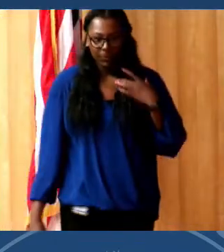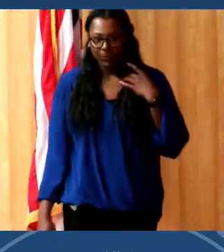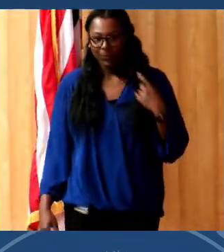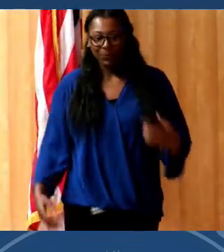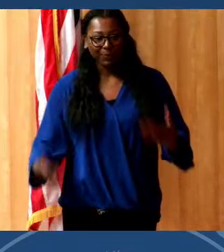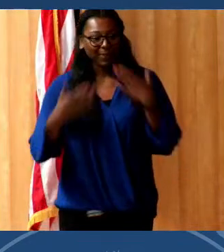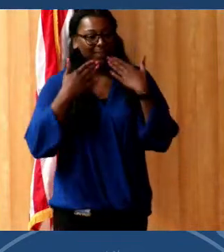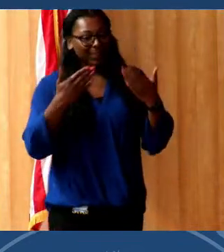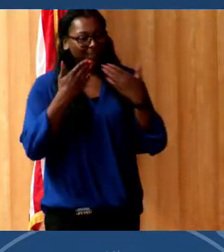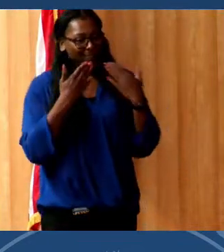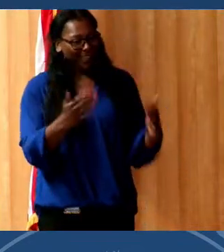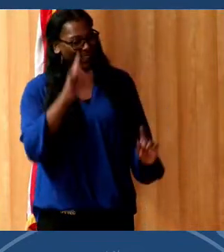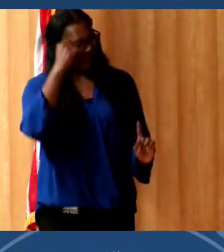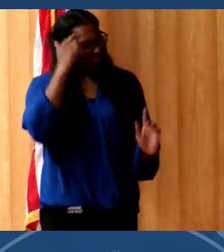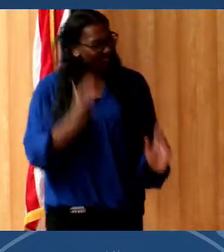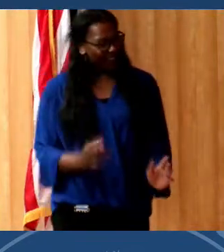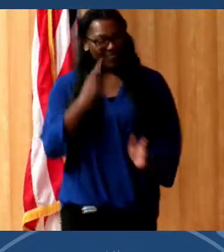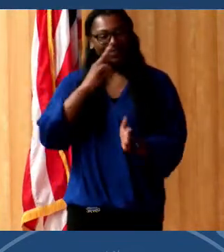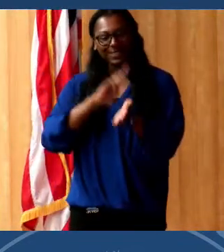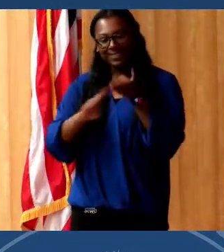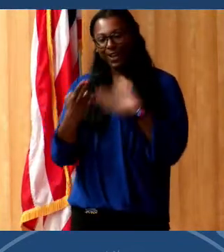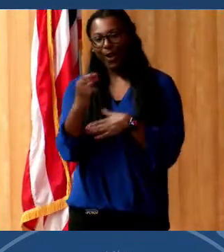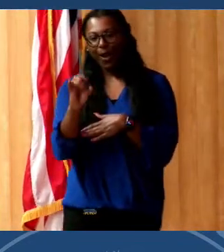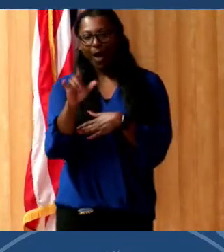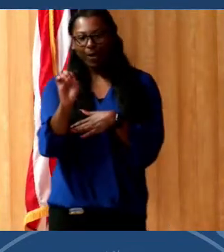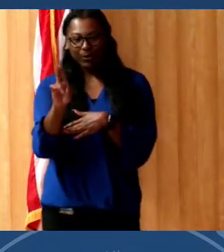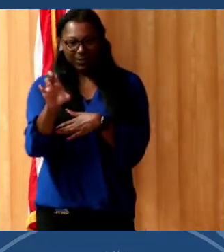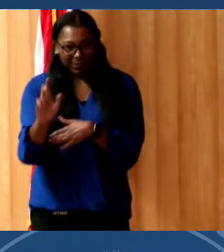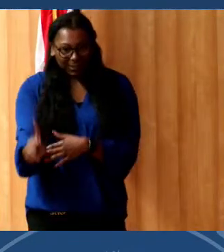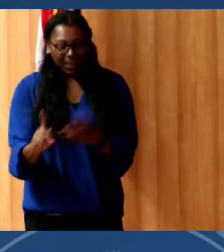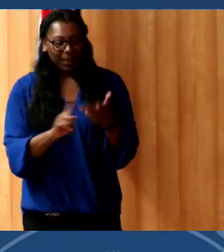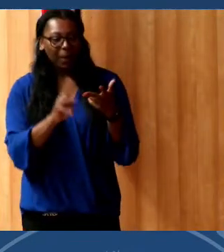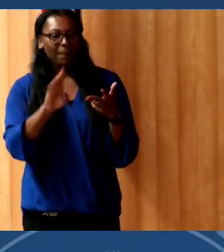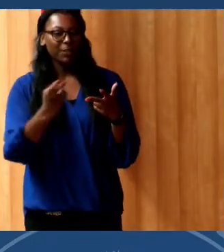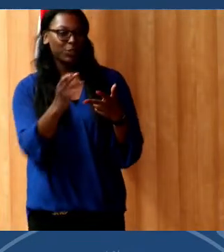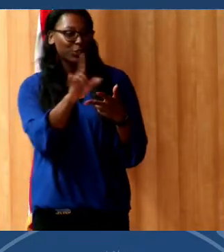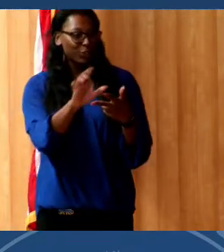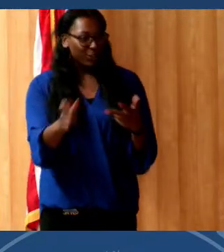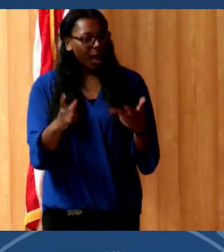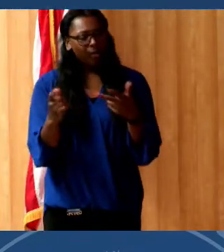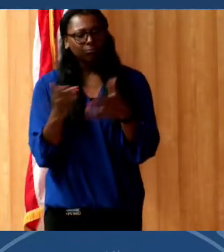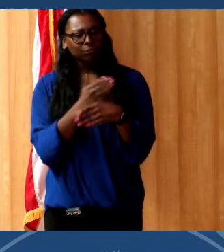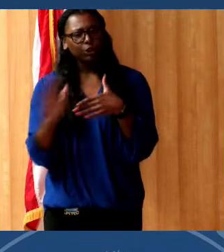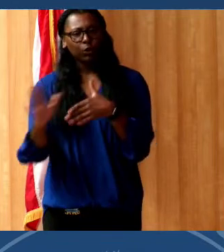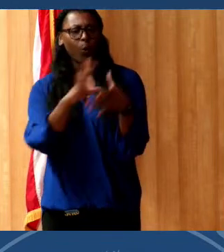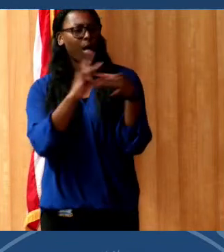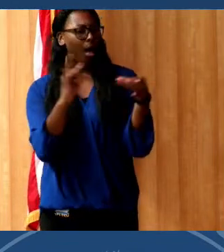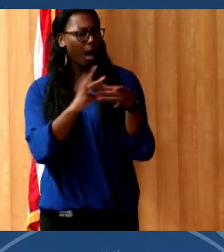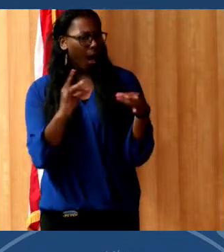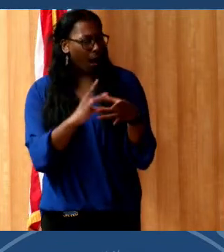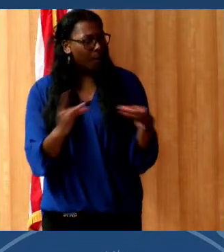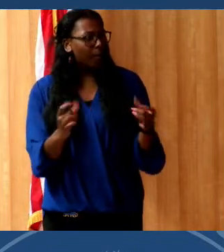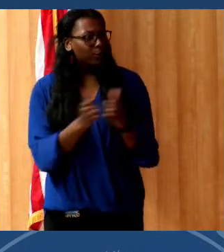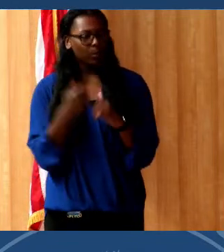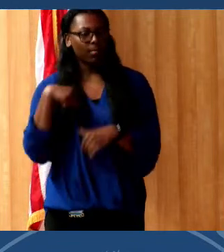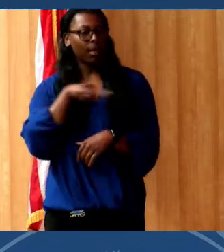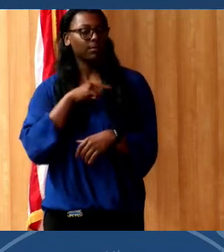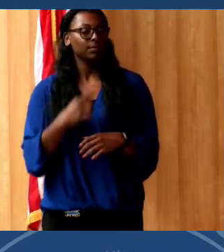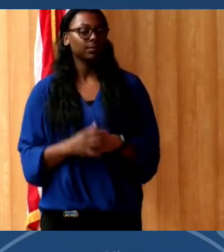Thank you to the governor, Secretary Holodick, and Michelle for sharing their thoughts with